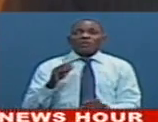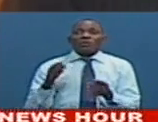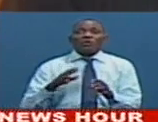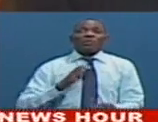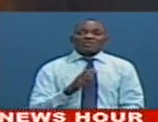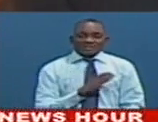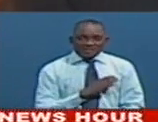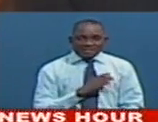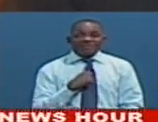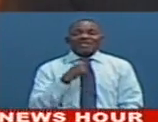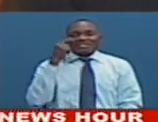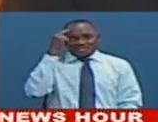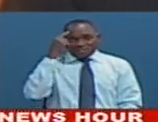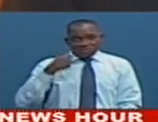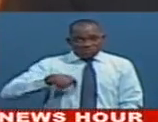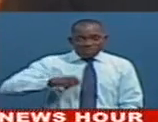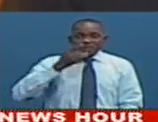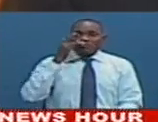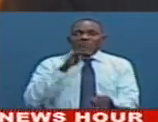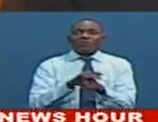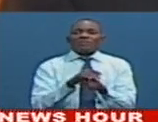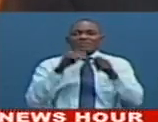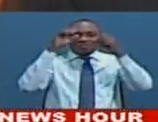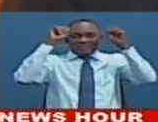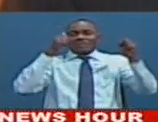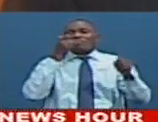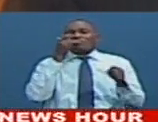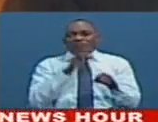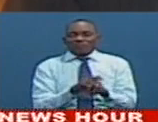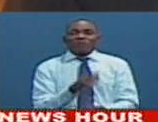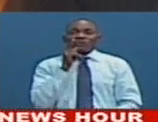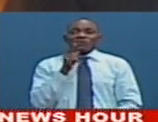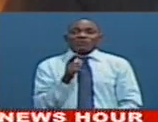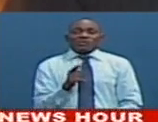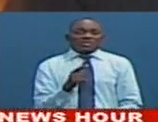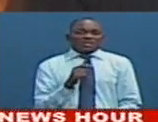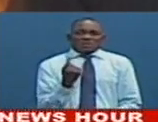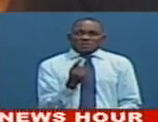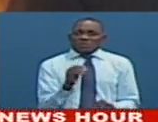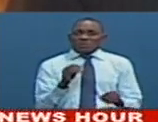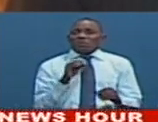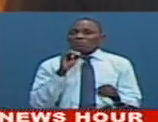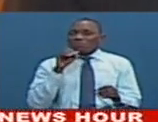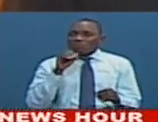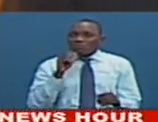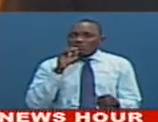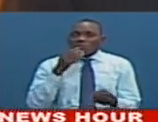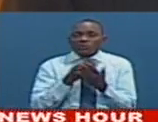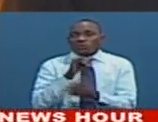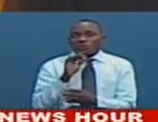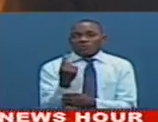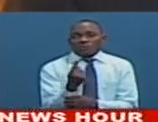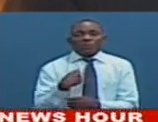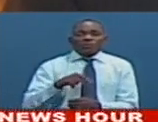commission, we assure the President that not only good job will be done, but